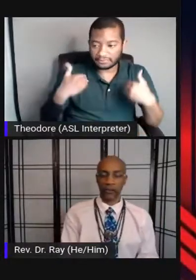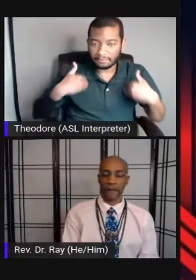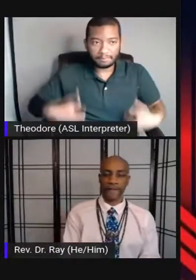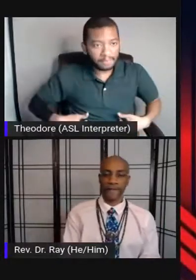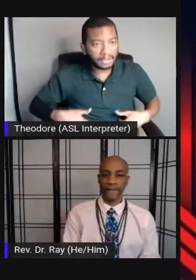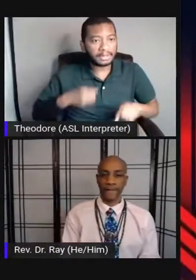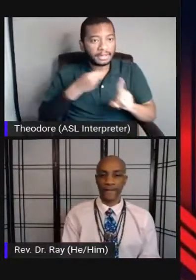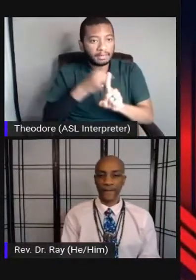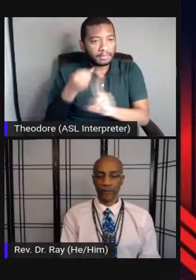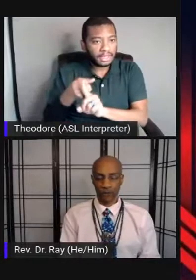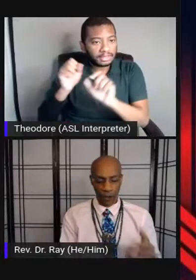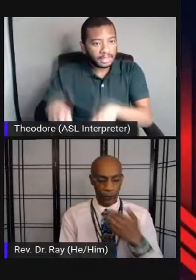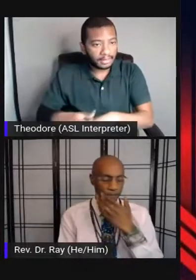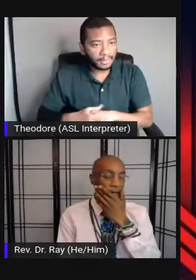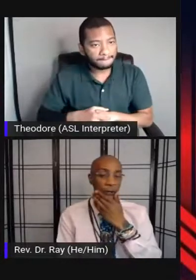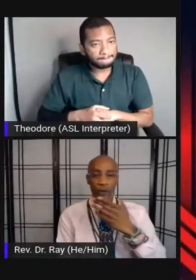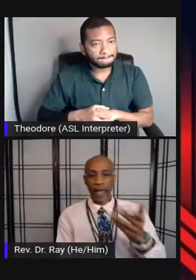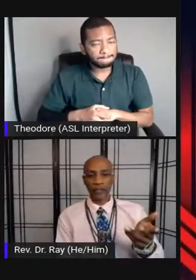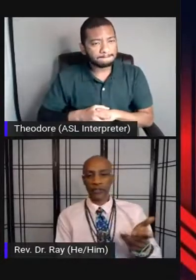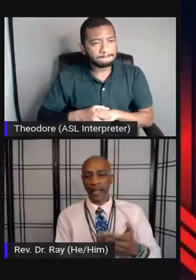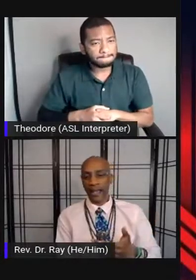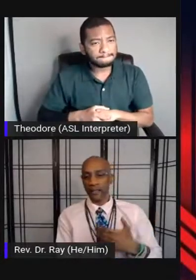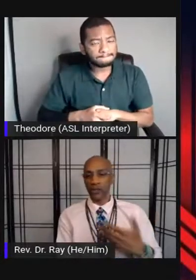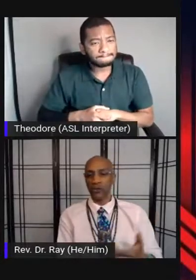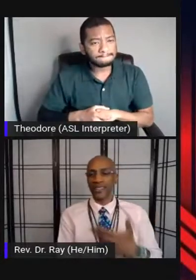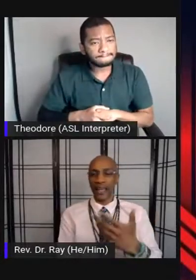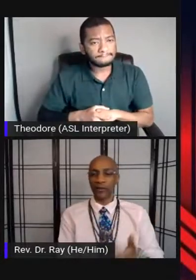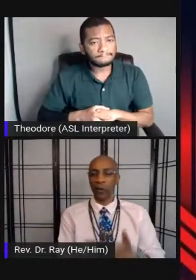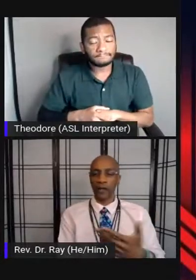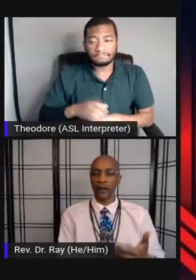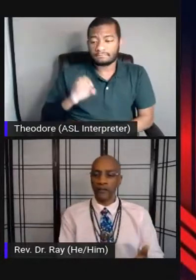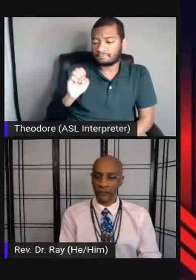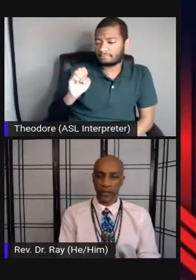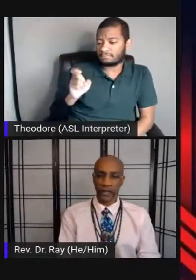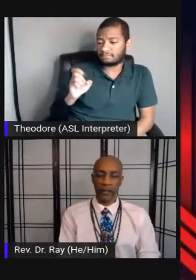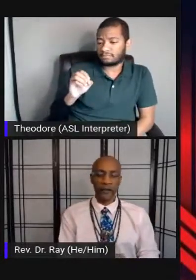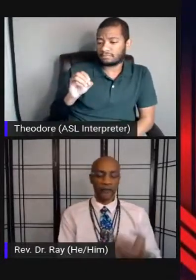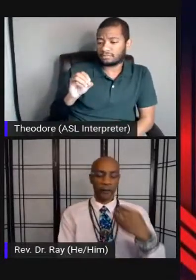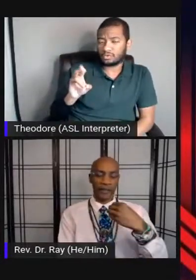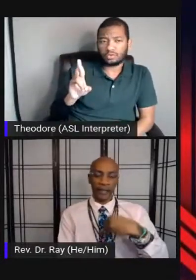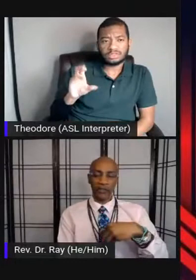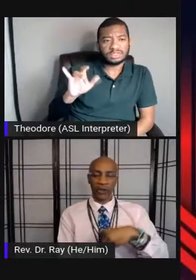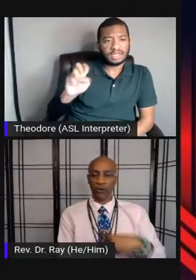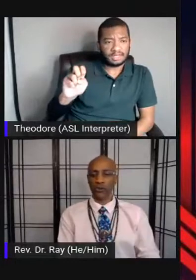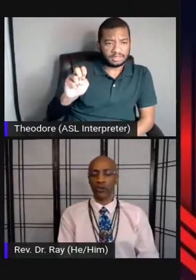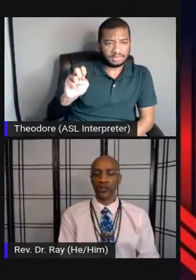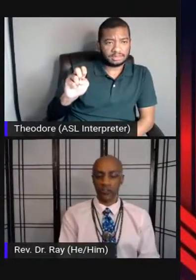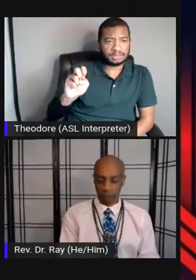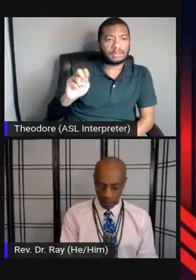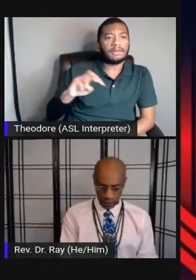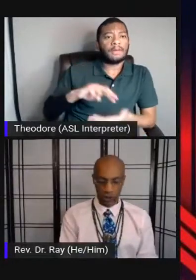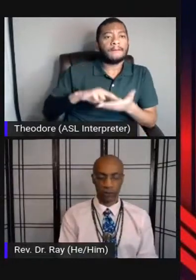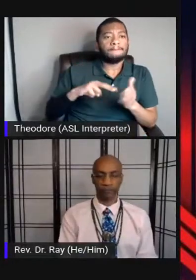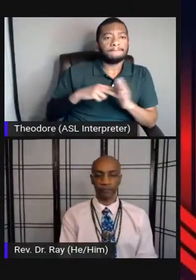etc. So to exercise is to set one free from an internal source